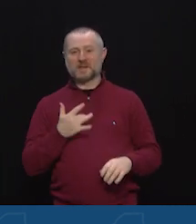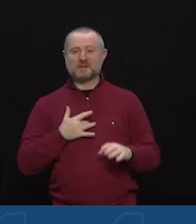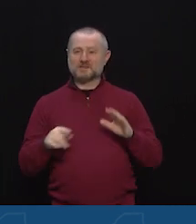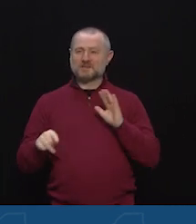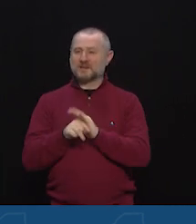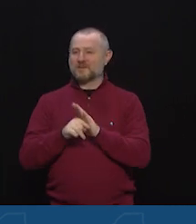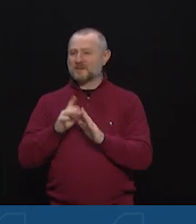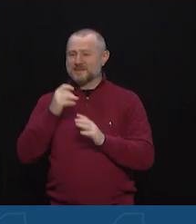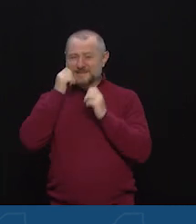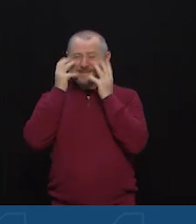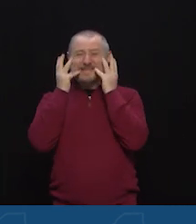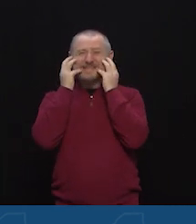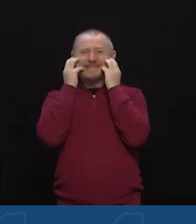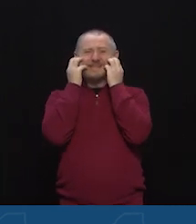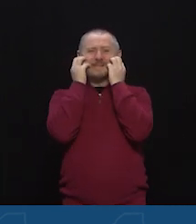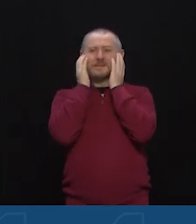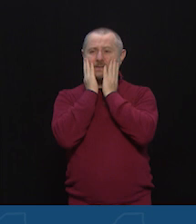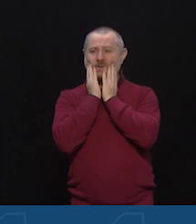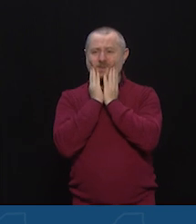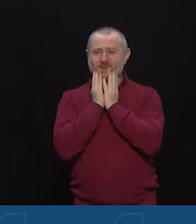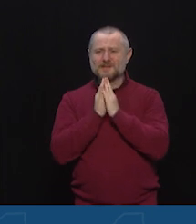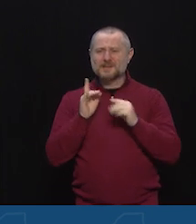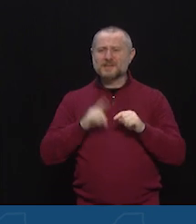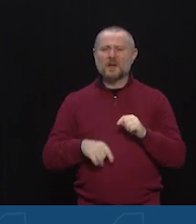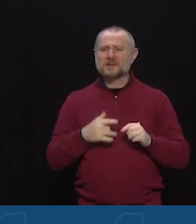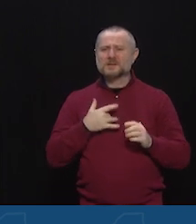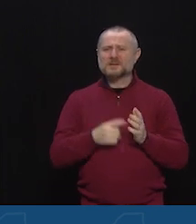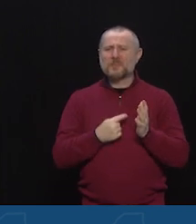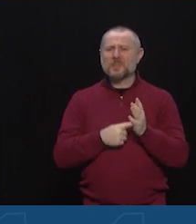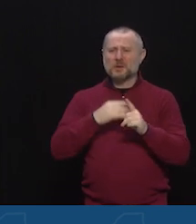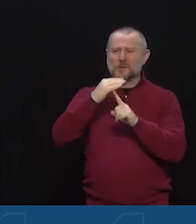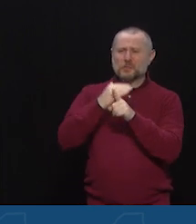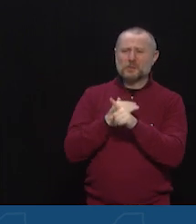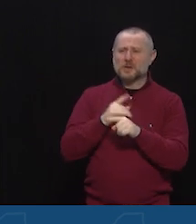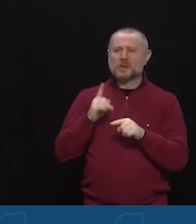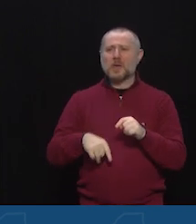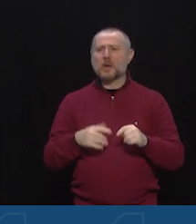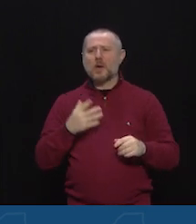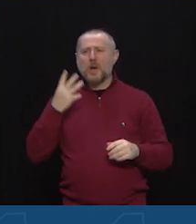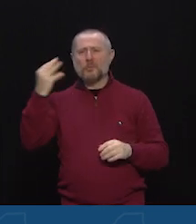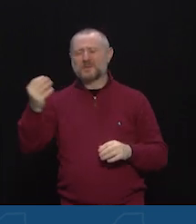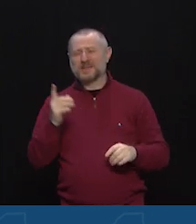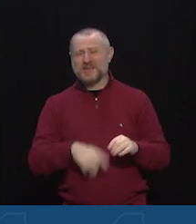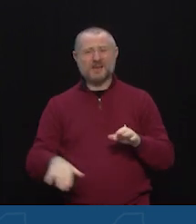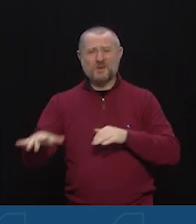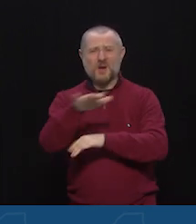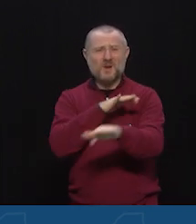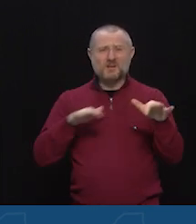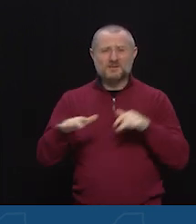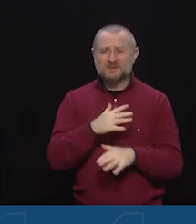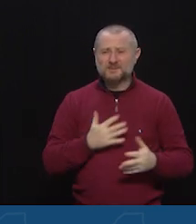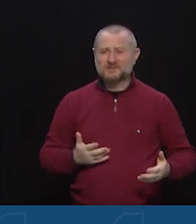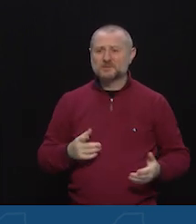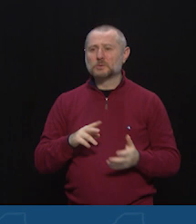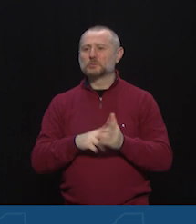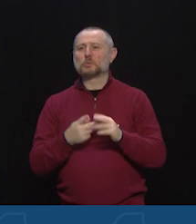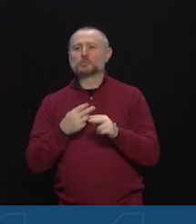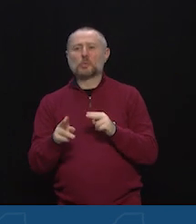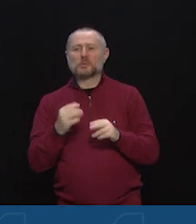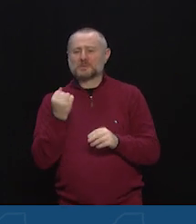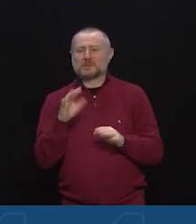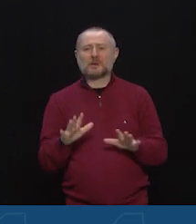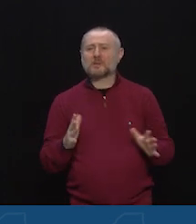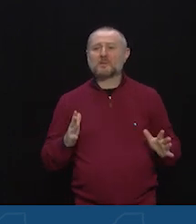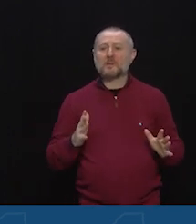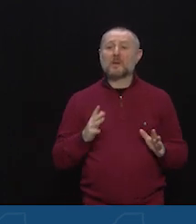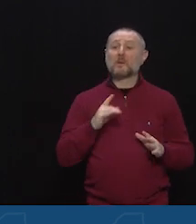be times when it's just too cold, even let your kids go out and play. Keep them warm inside. This is only going to be a weekend. We anticipate getting back to